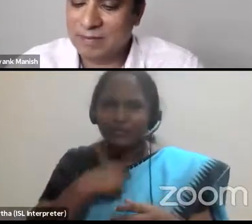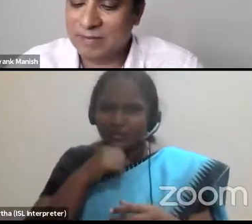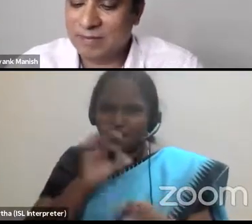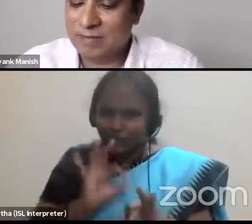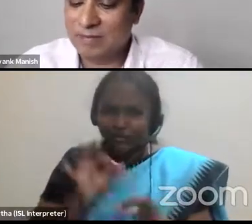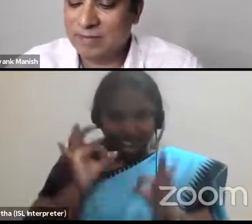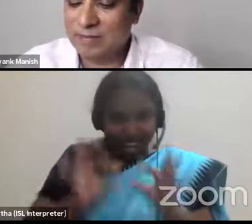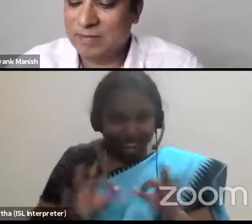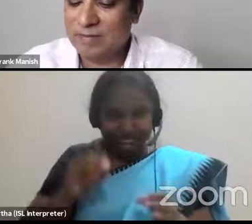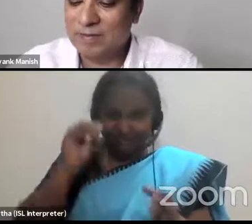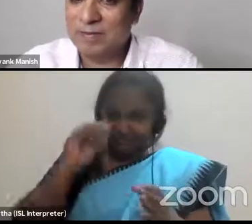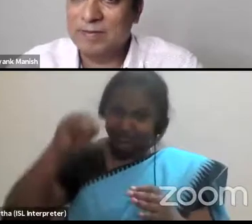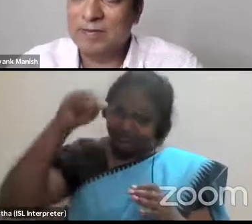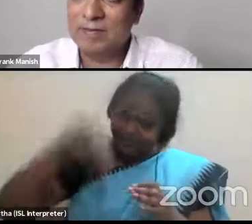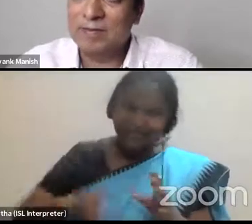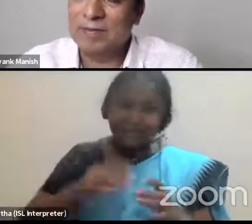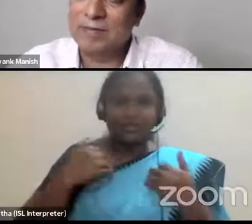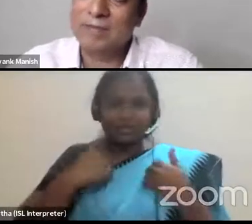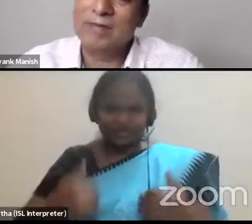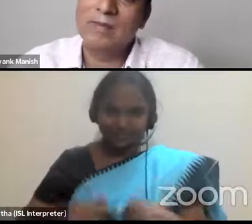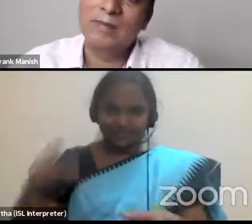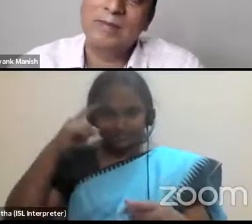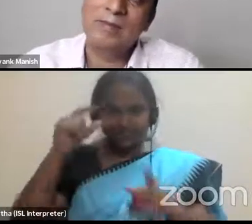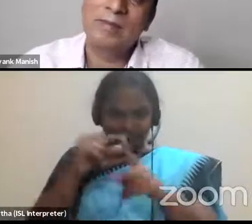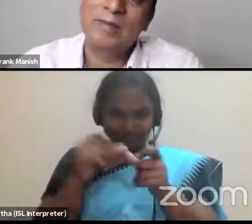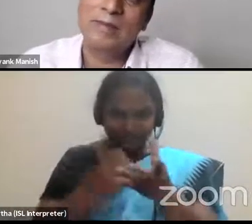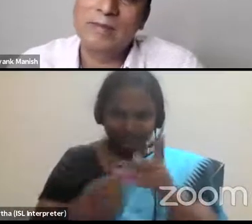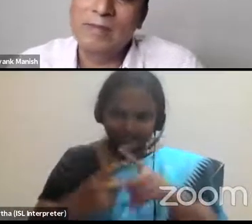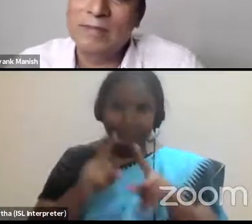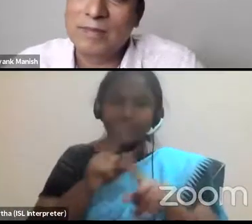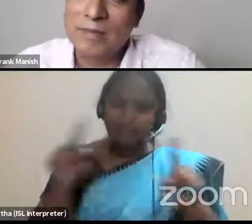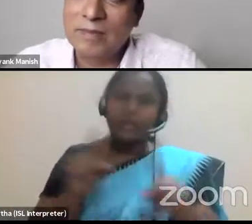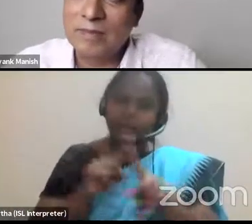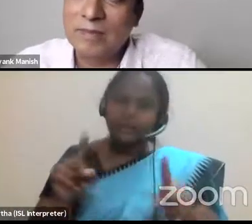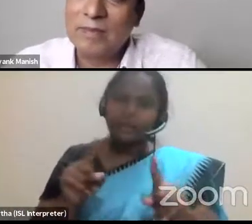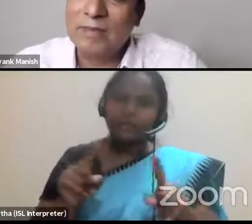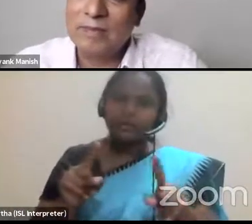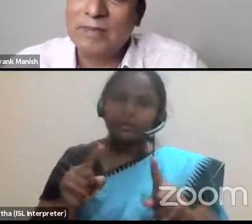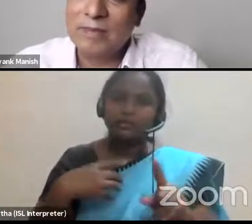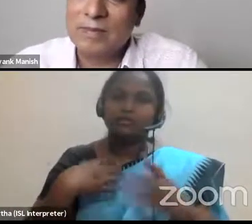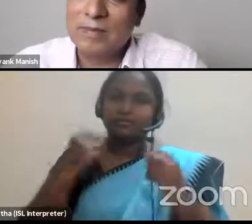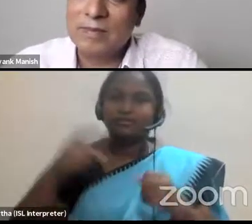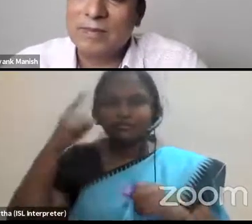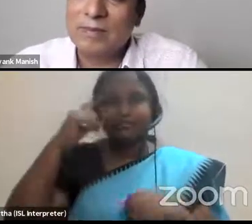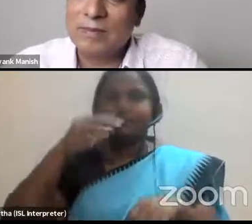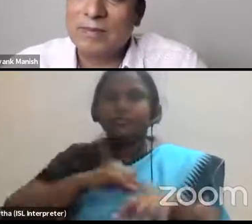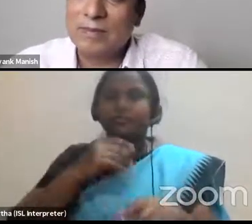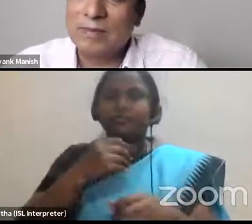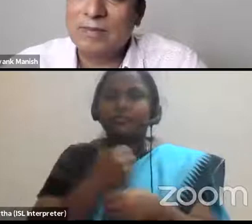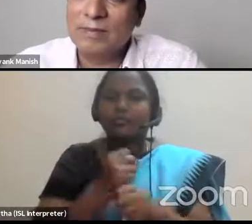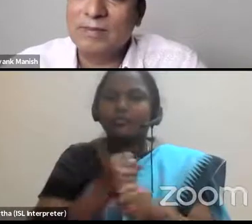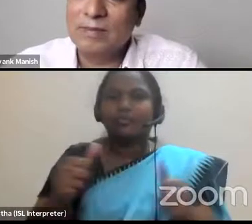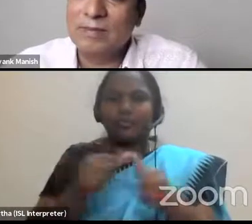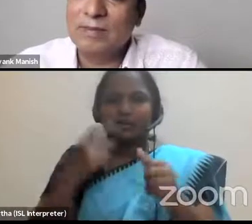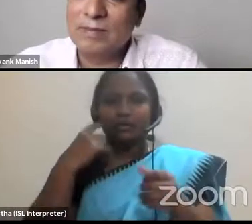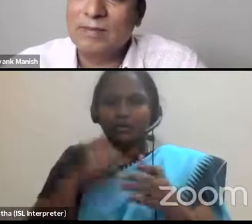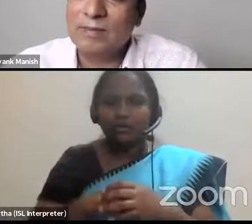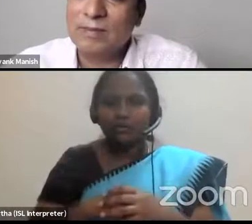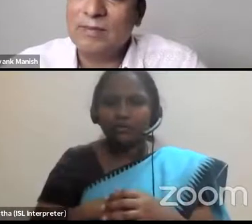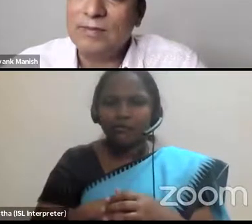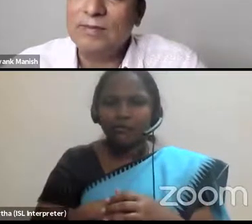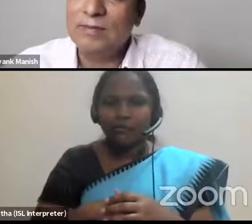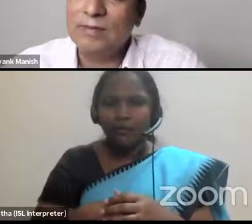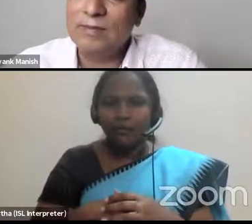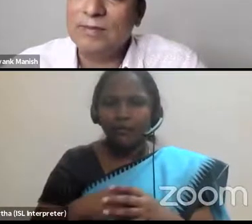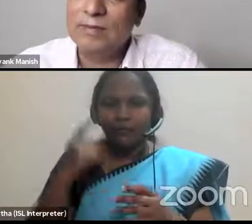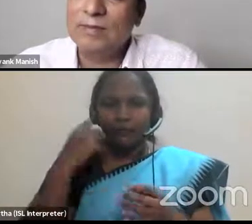really putting down the human ingenuity part of it, obviously. But we actually working on something called creative AI in one of